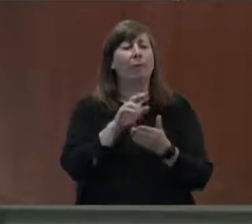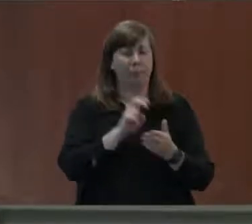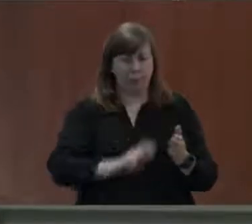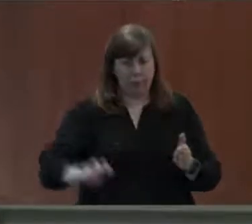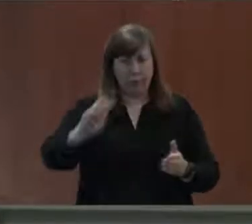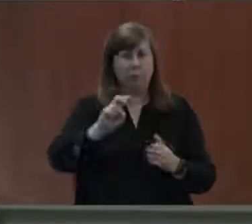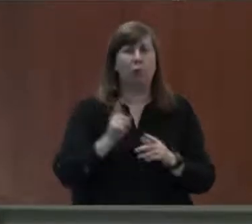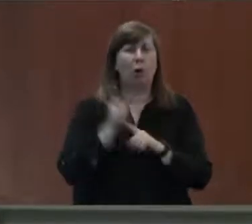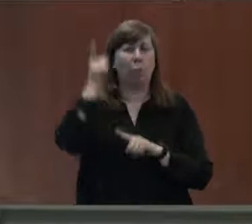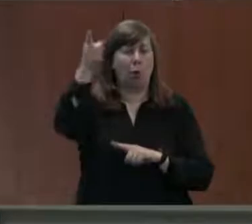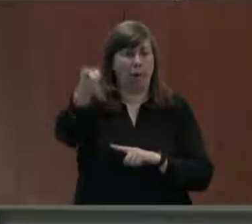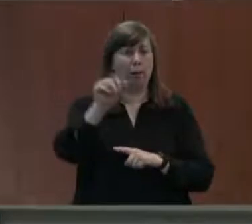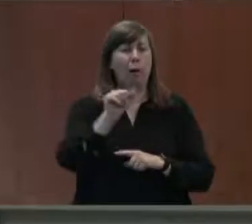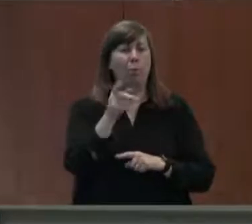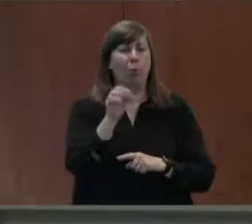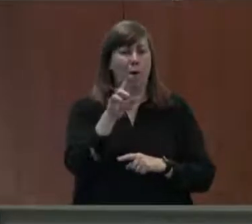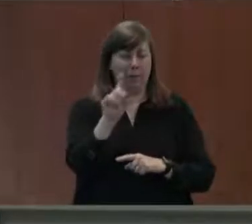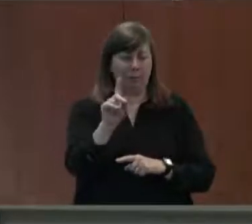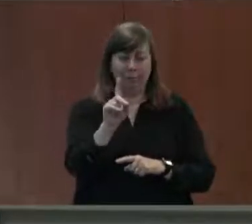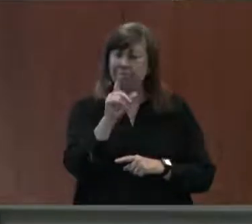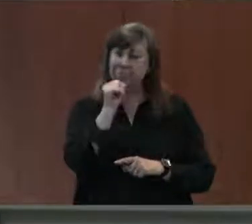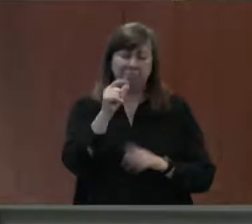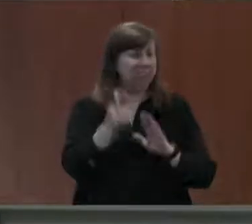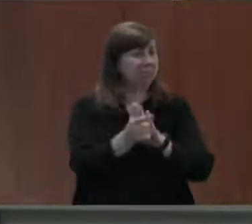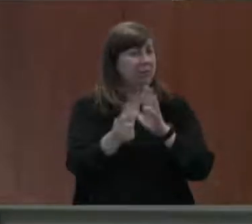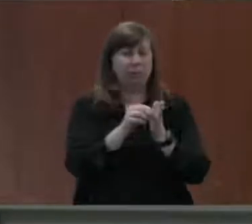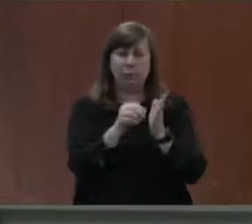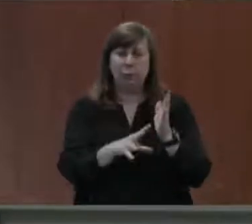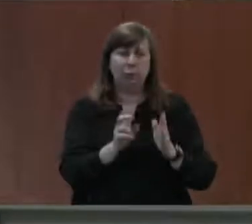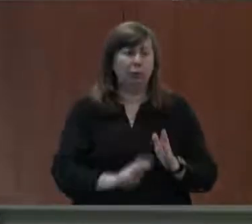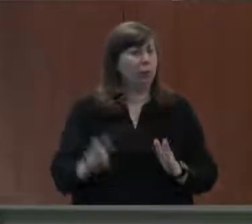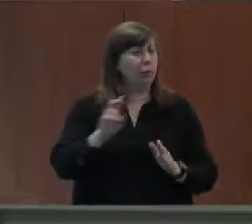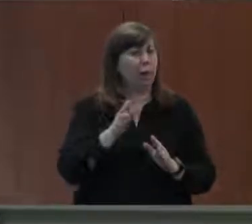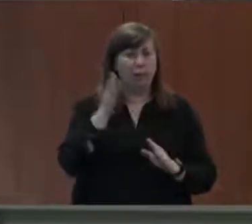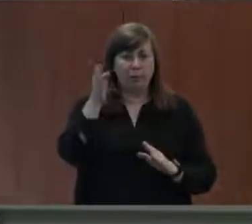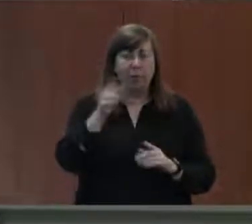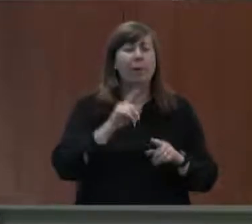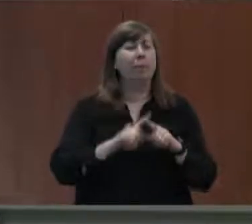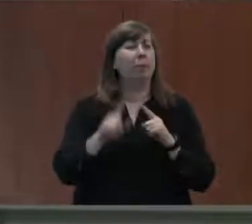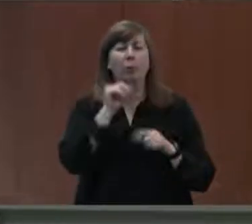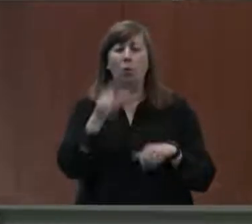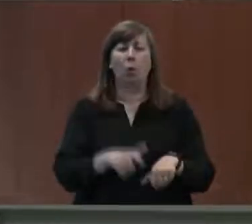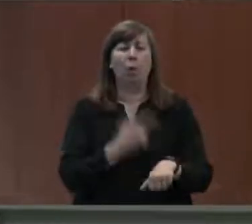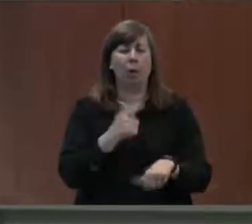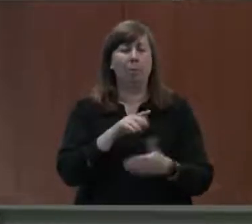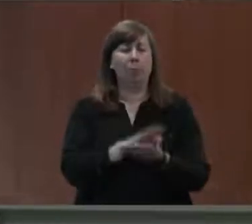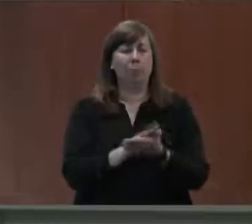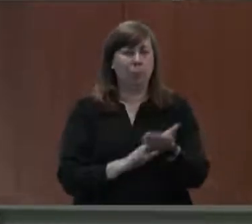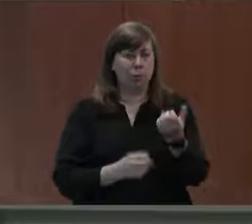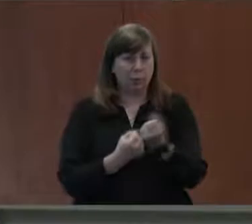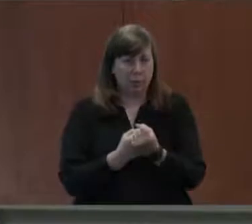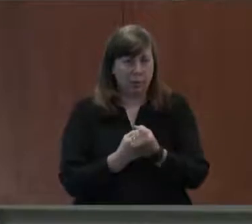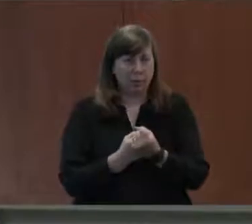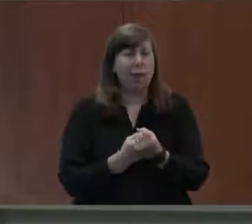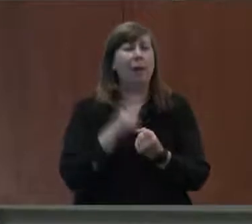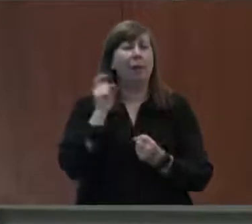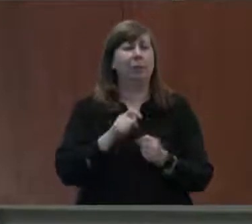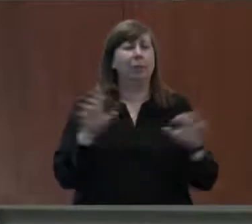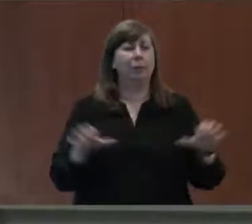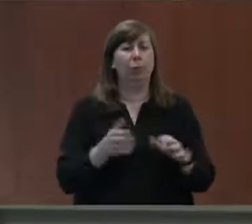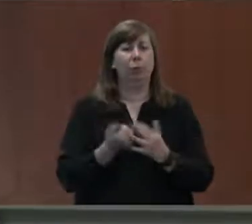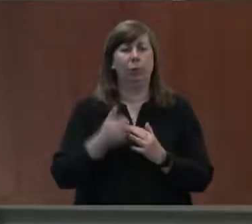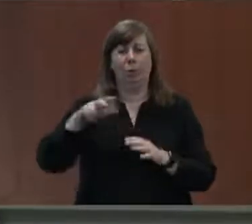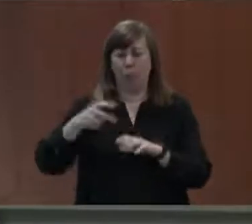abroad. The removal of the provision does not prohibit students from traveling abroad, but it will no longer be school-sponsored and must be done